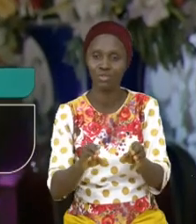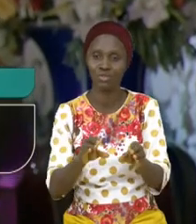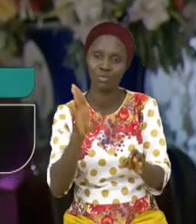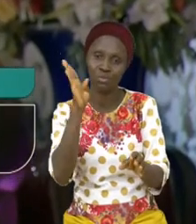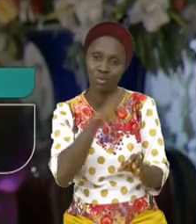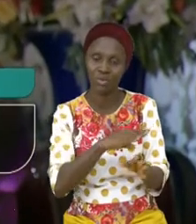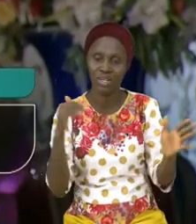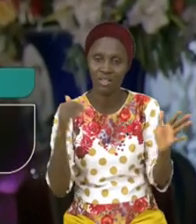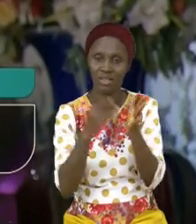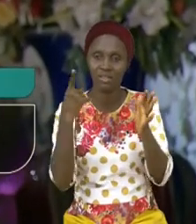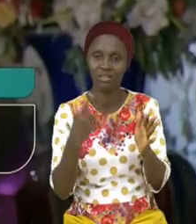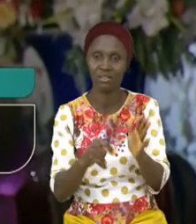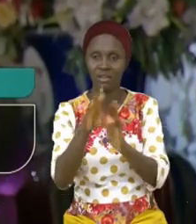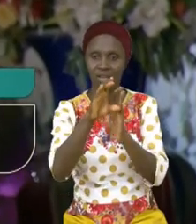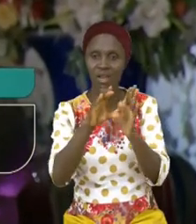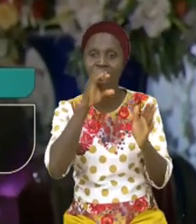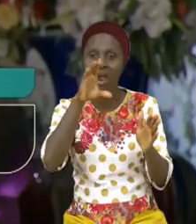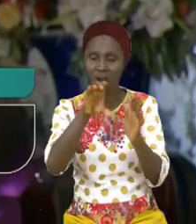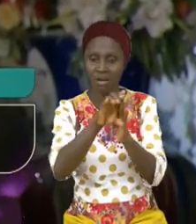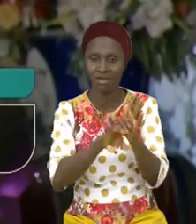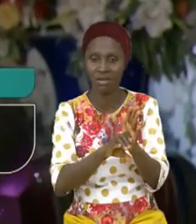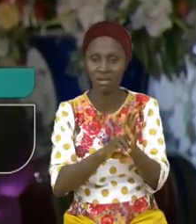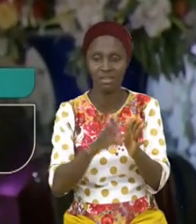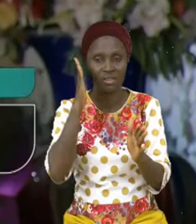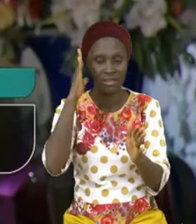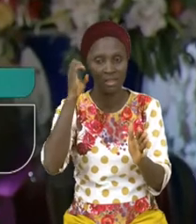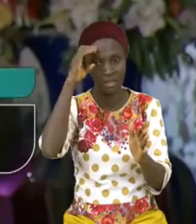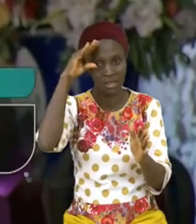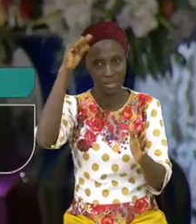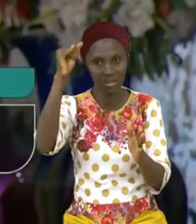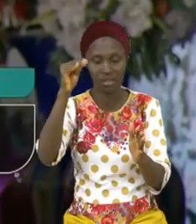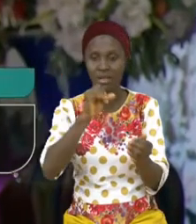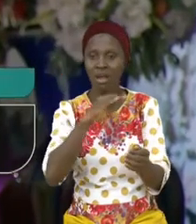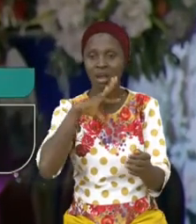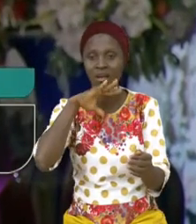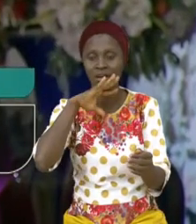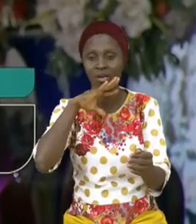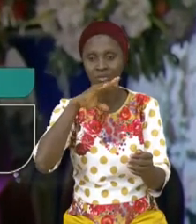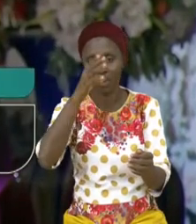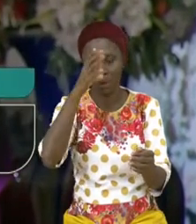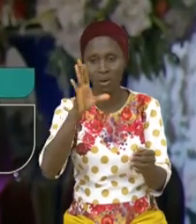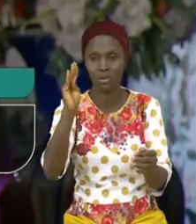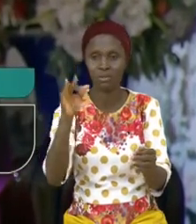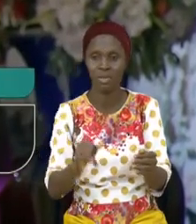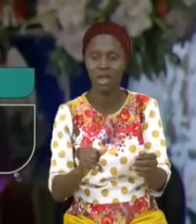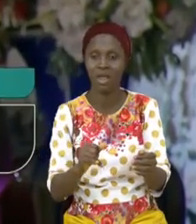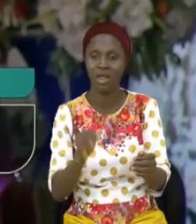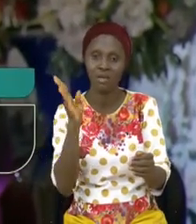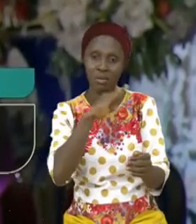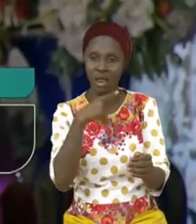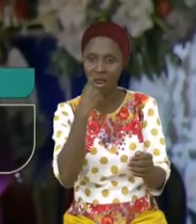covenant shall be corrupt by flat trees but but the